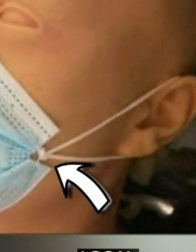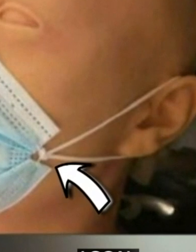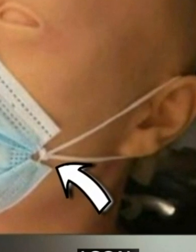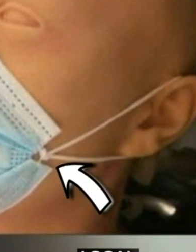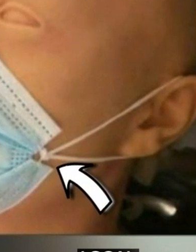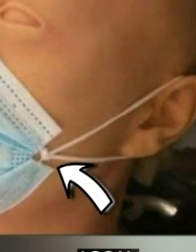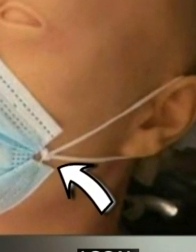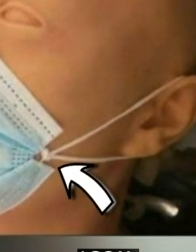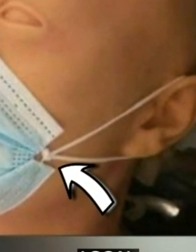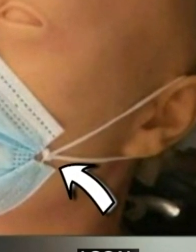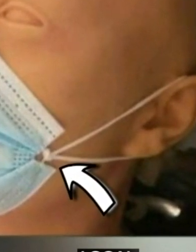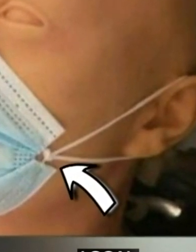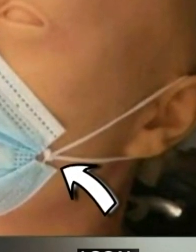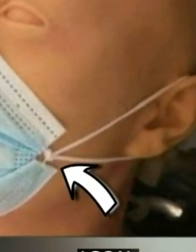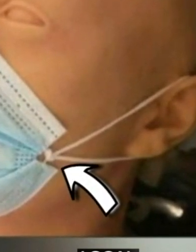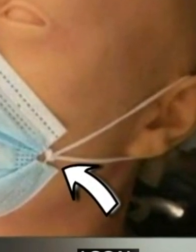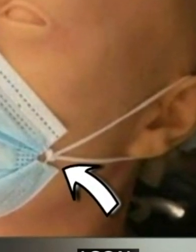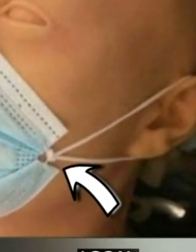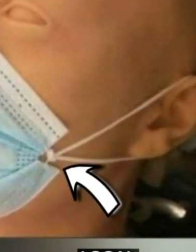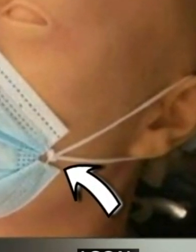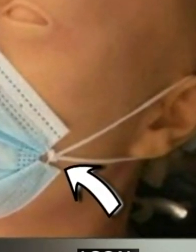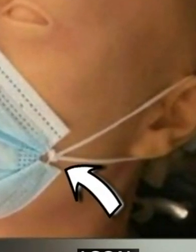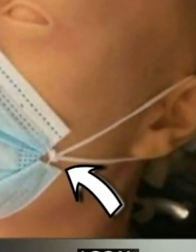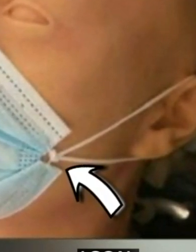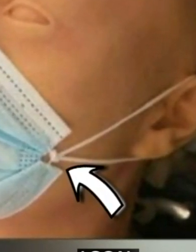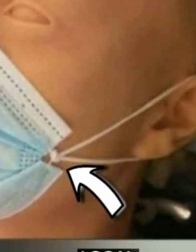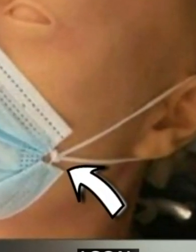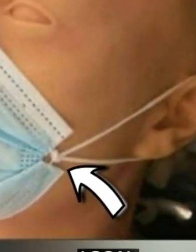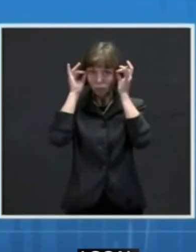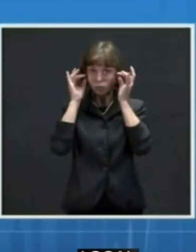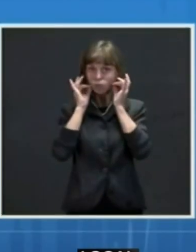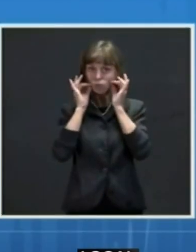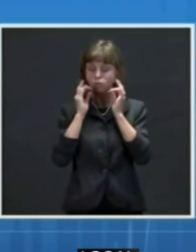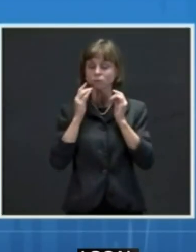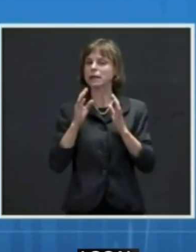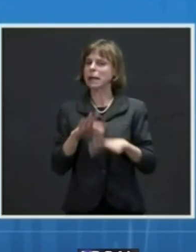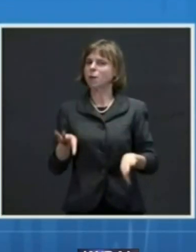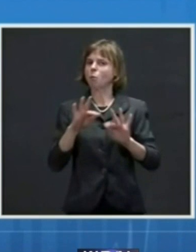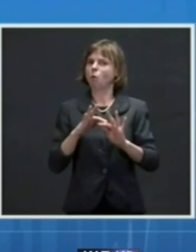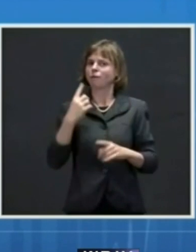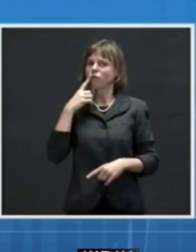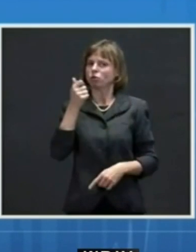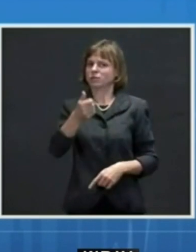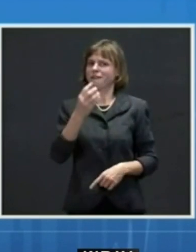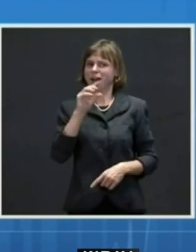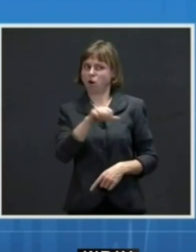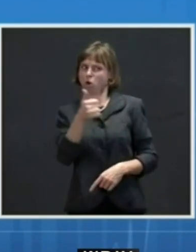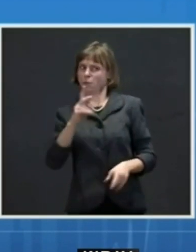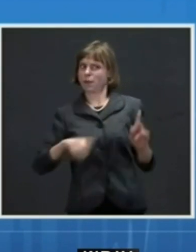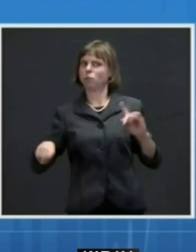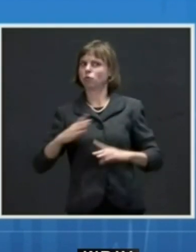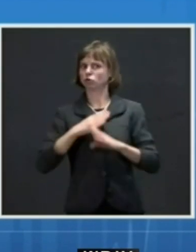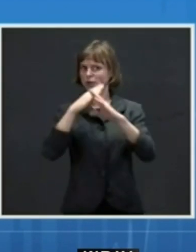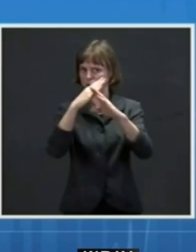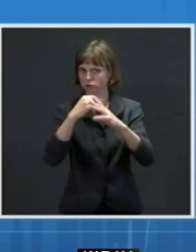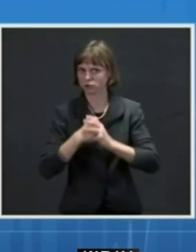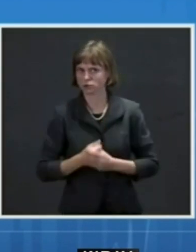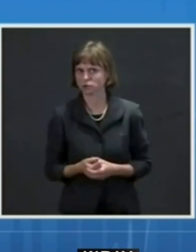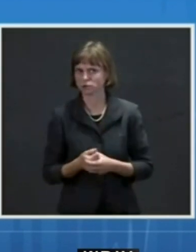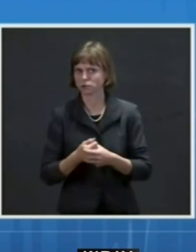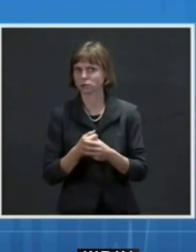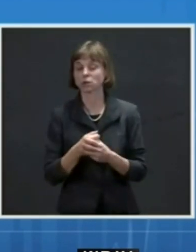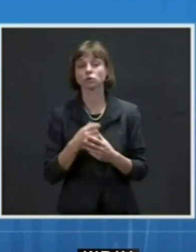mask and knotting and tucking the mask both boosted the protection. Based on this new information, the CDC is updating the